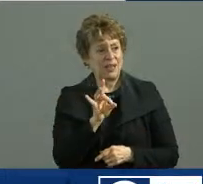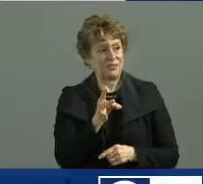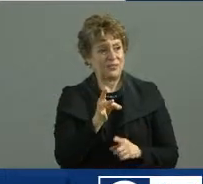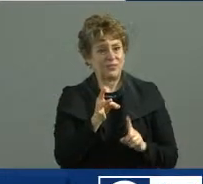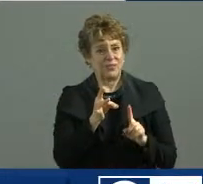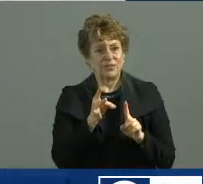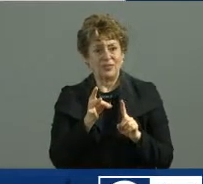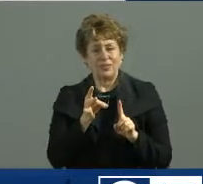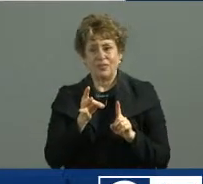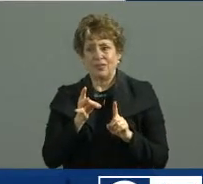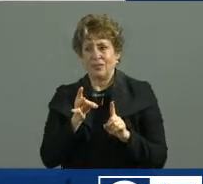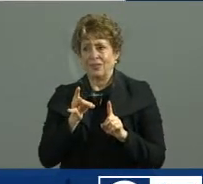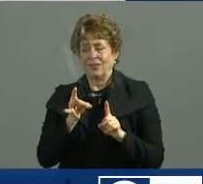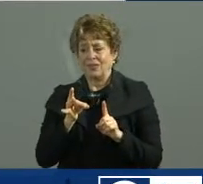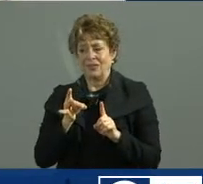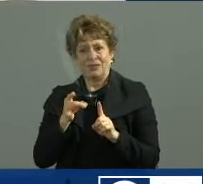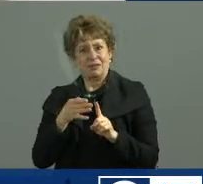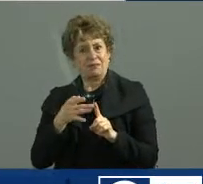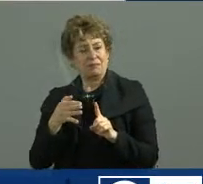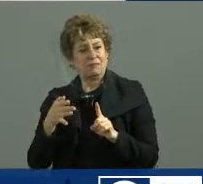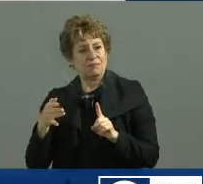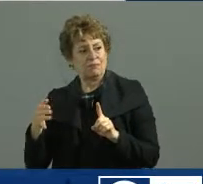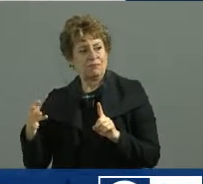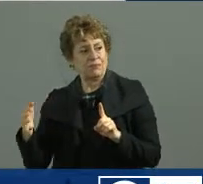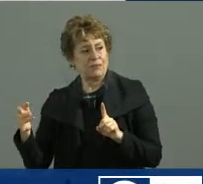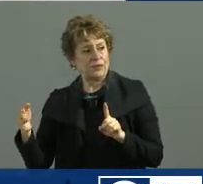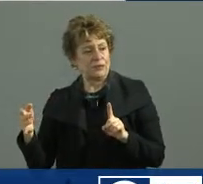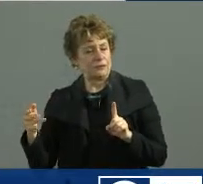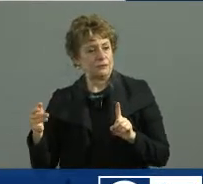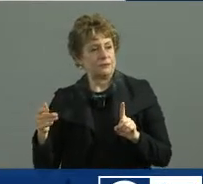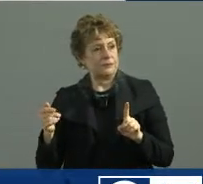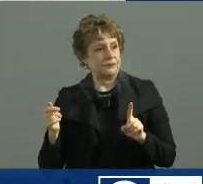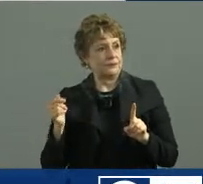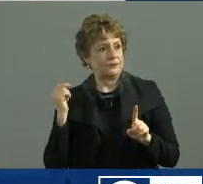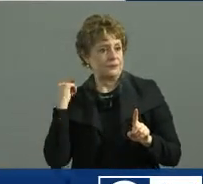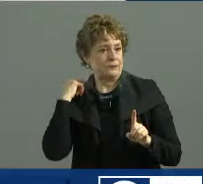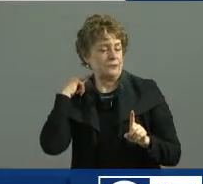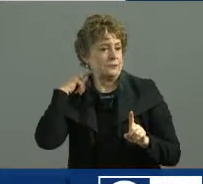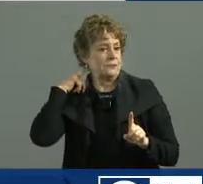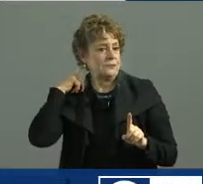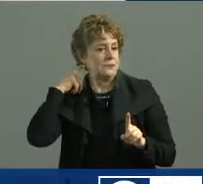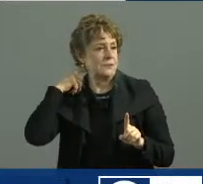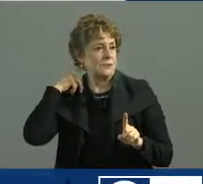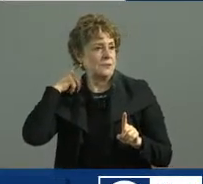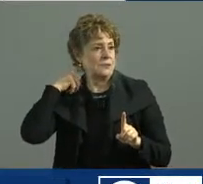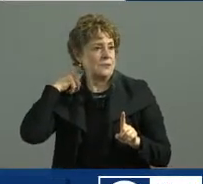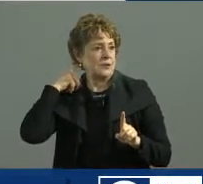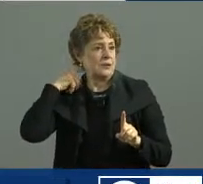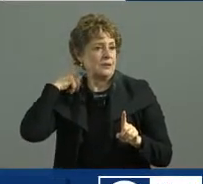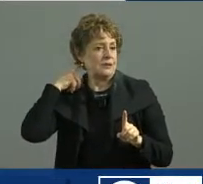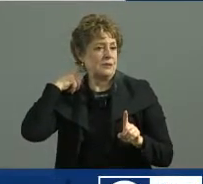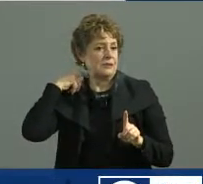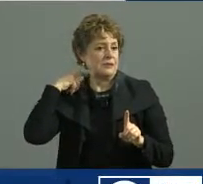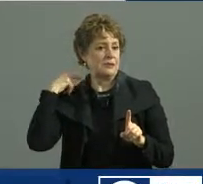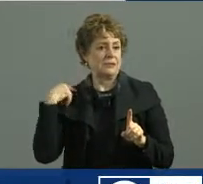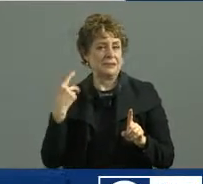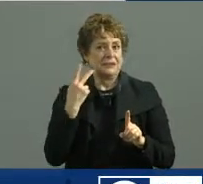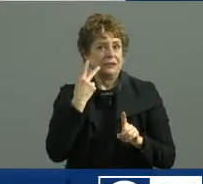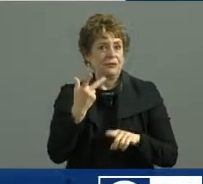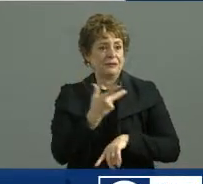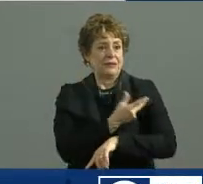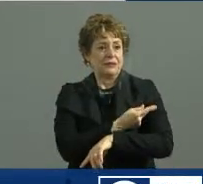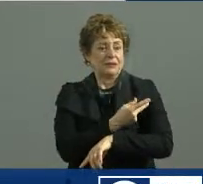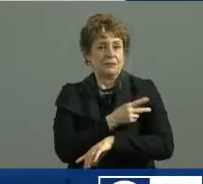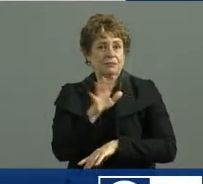126,090. I didn't get the edit in there in time. But you can see that we have vaccinated